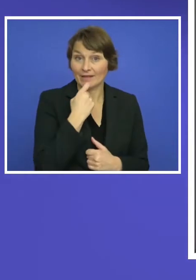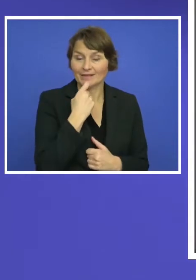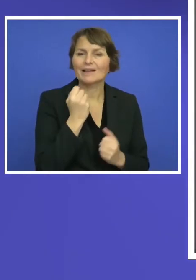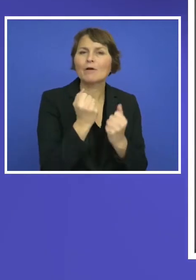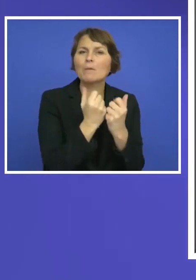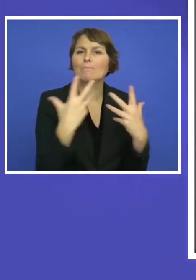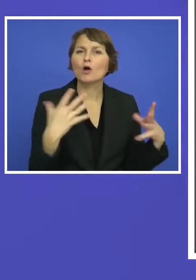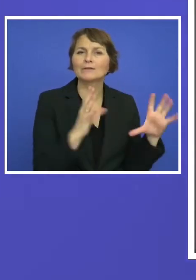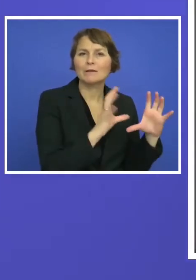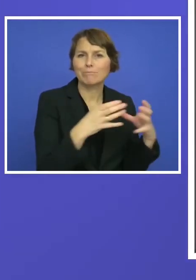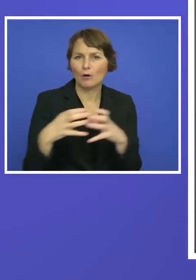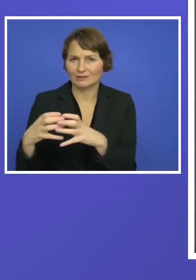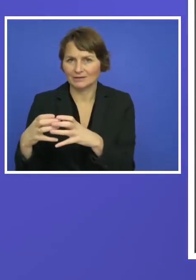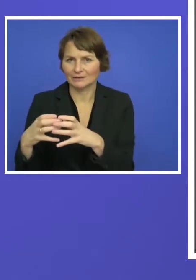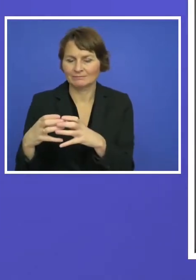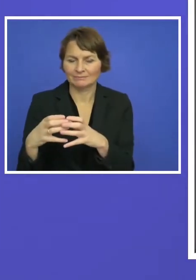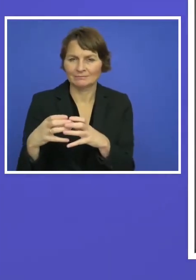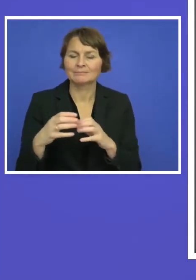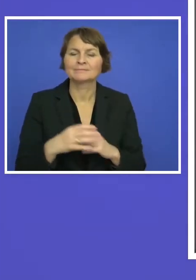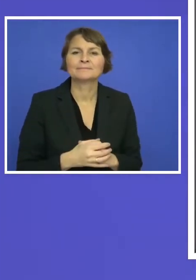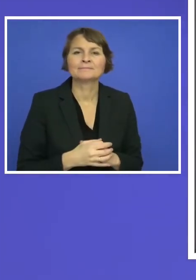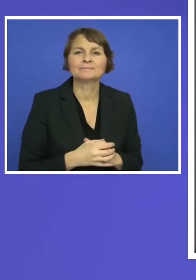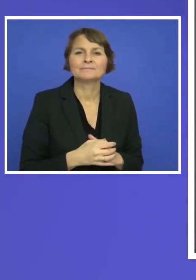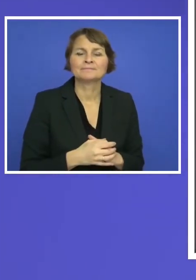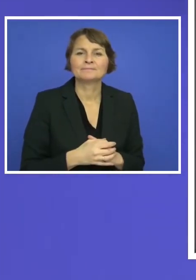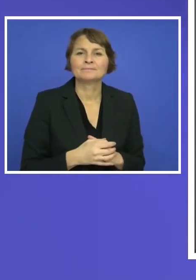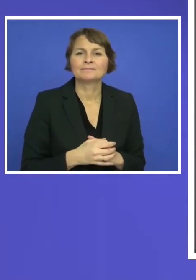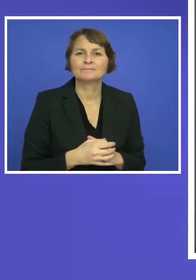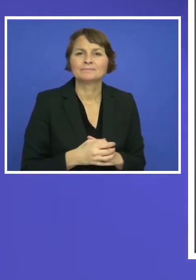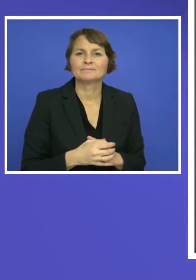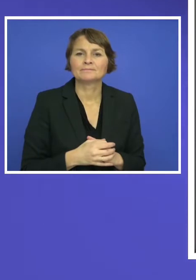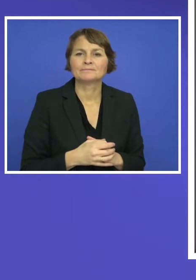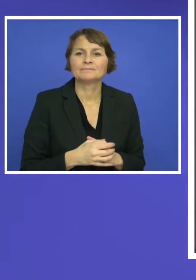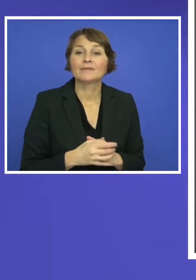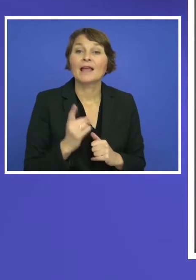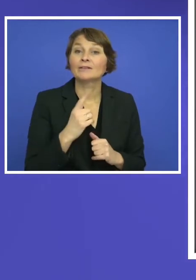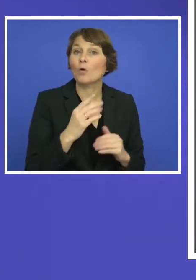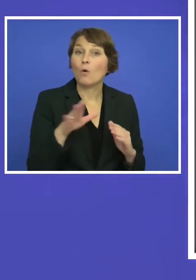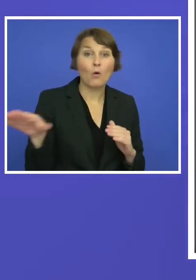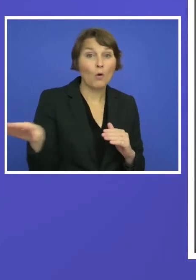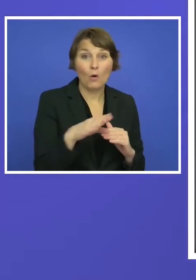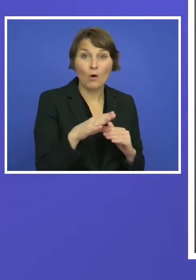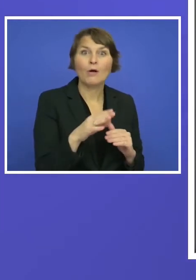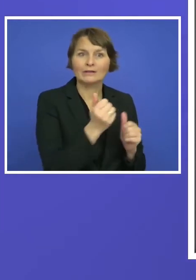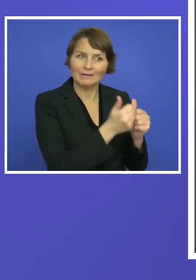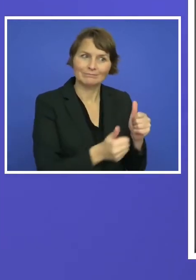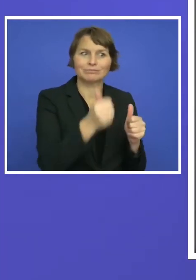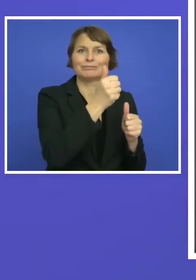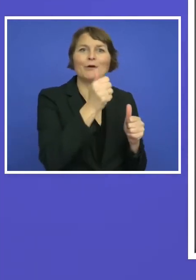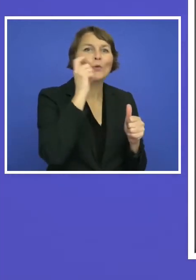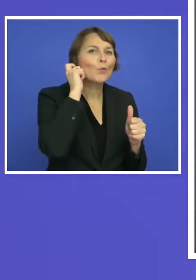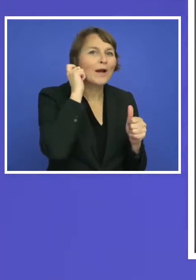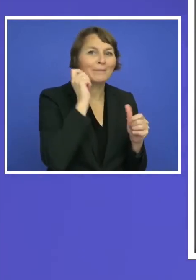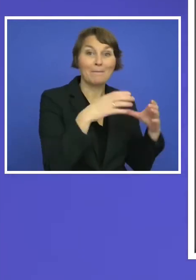our current government are led by women. So that is quite exceptional, and they are quite